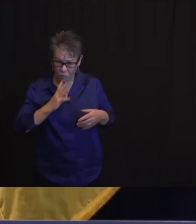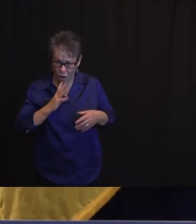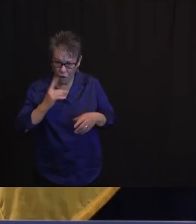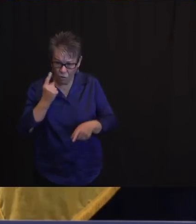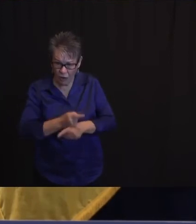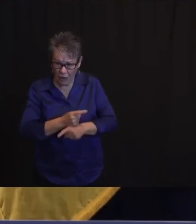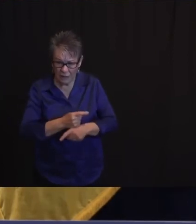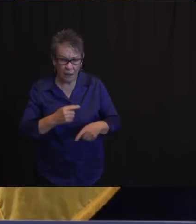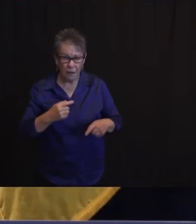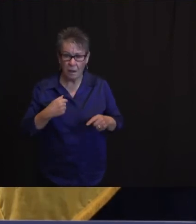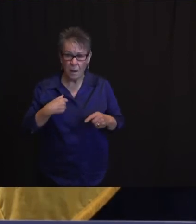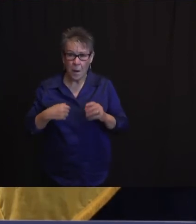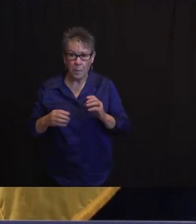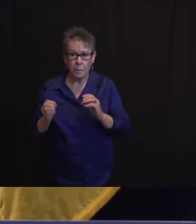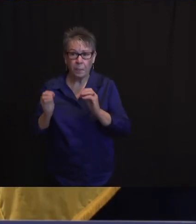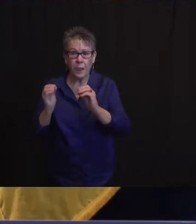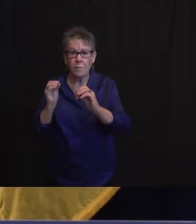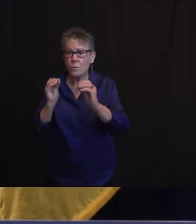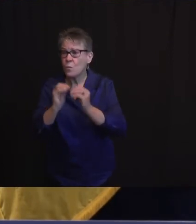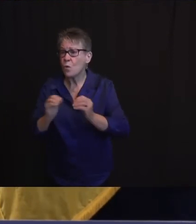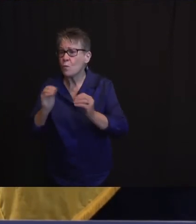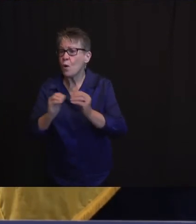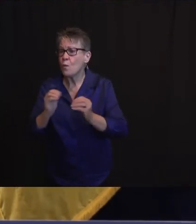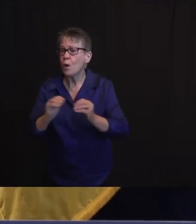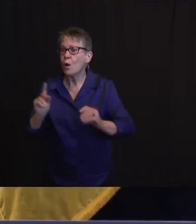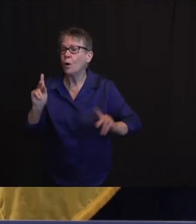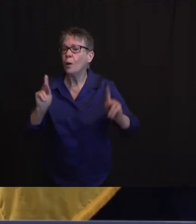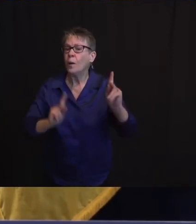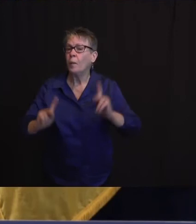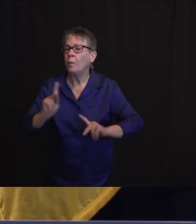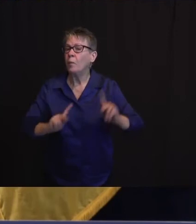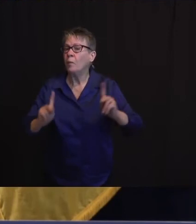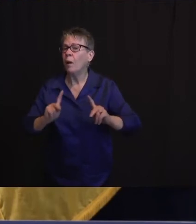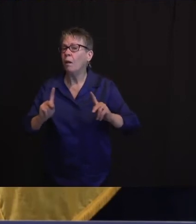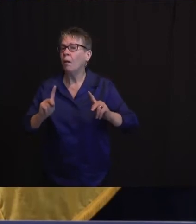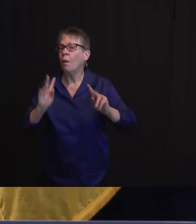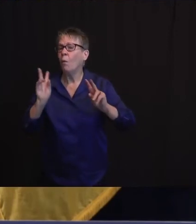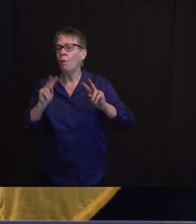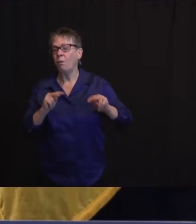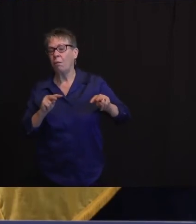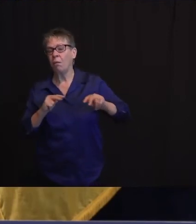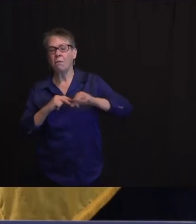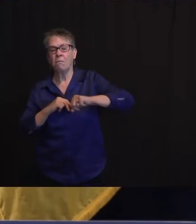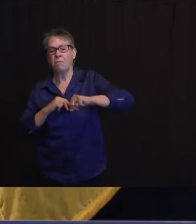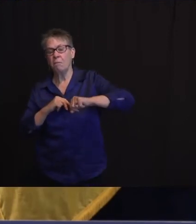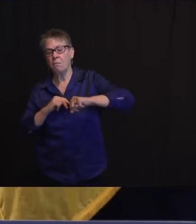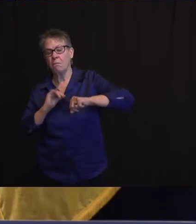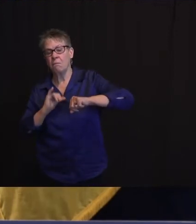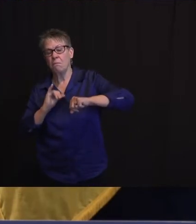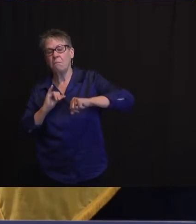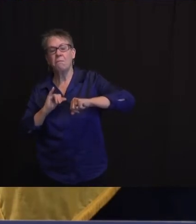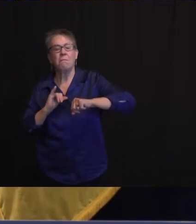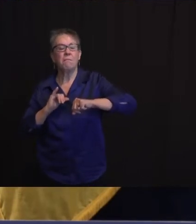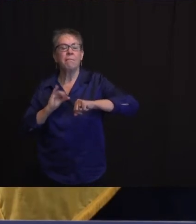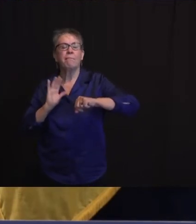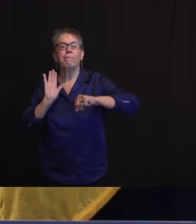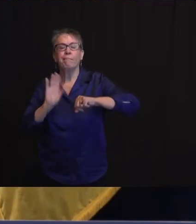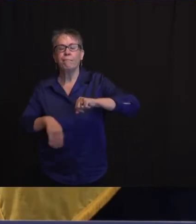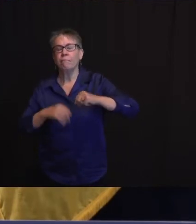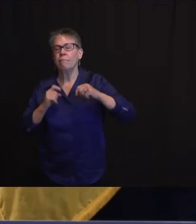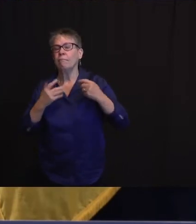vaccinated, the lesser or absence of horror stories, that builds a